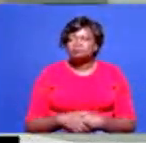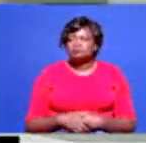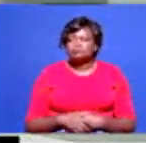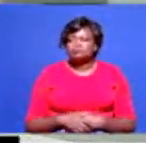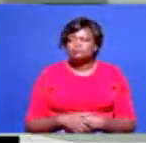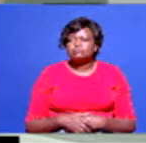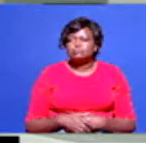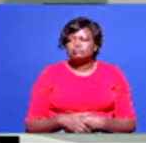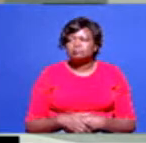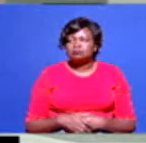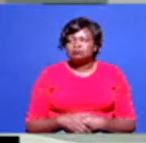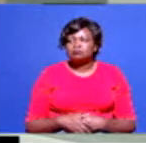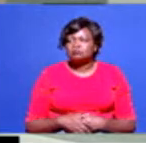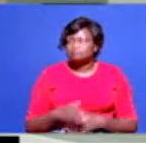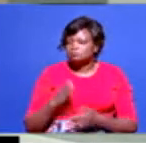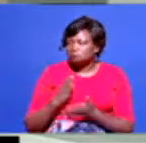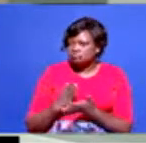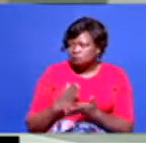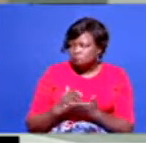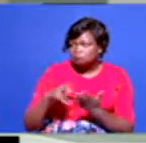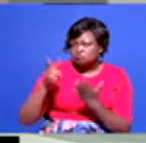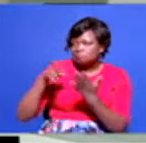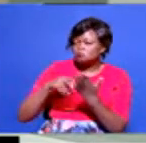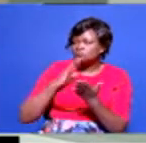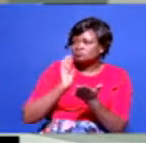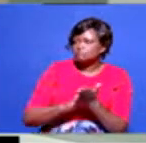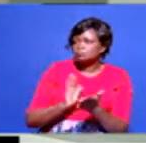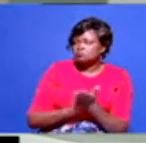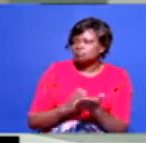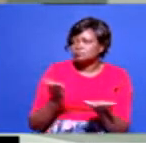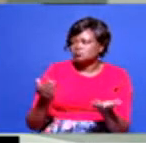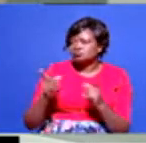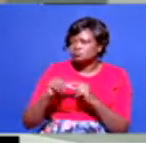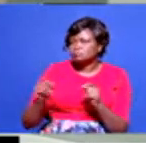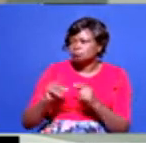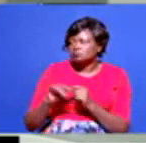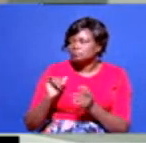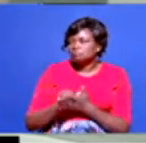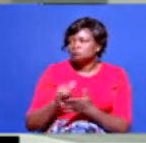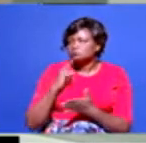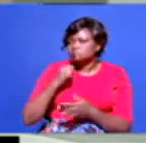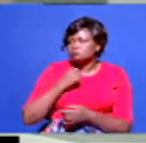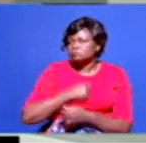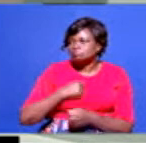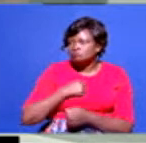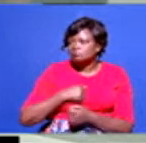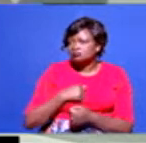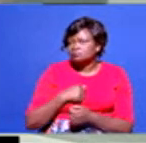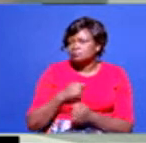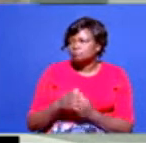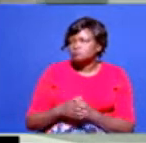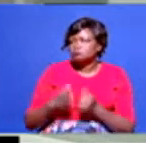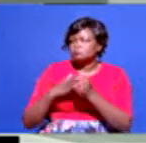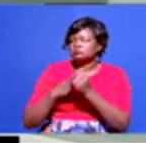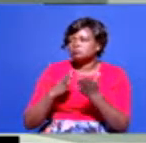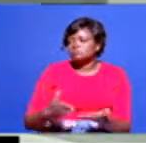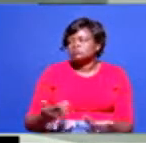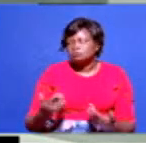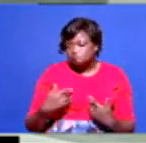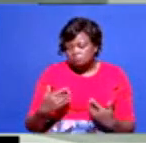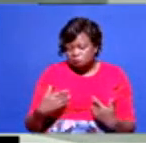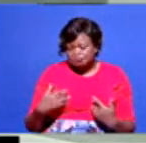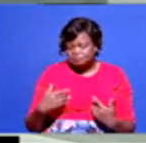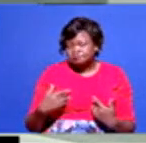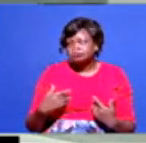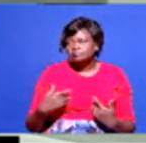In fact, just looking through some of the comments and, of course, some of the messages, the condolences that leaders have been giving all